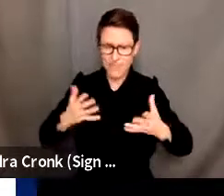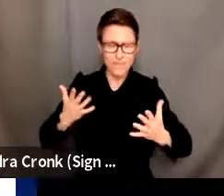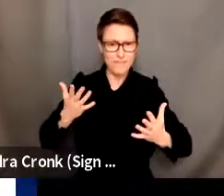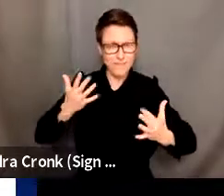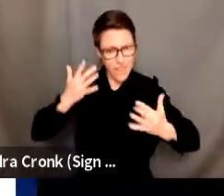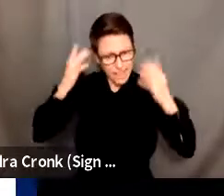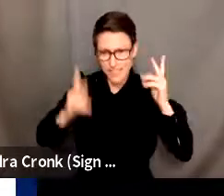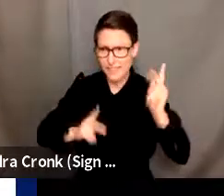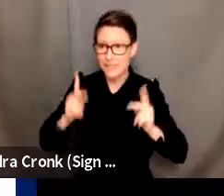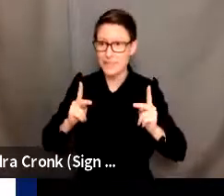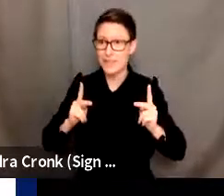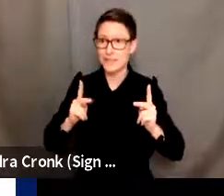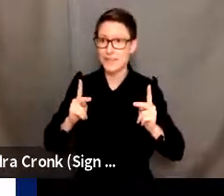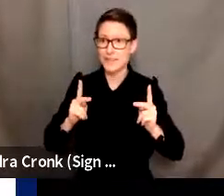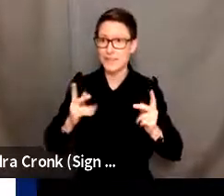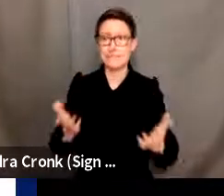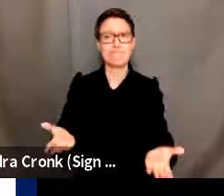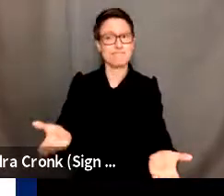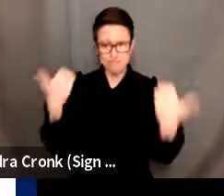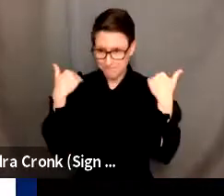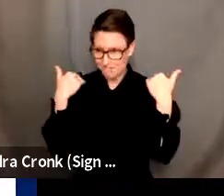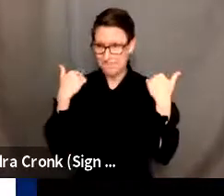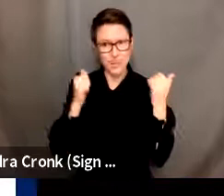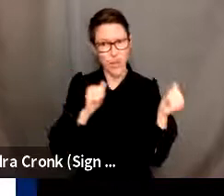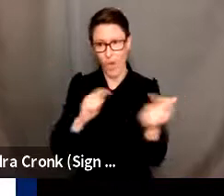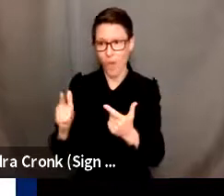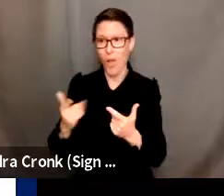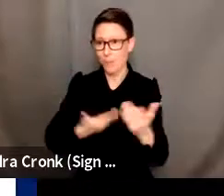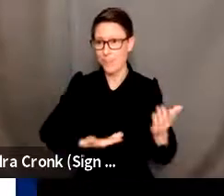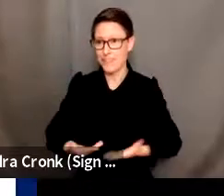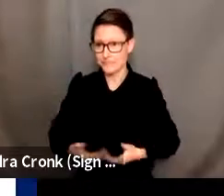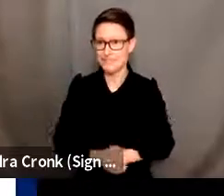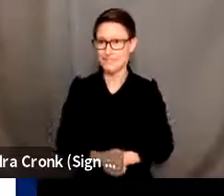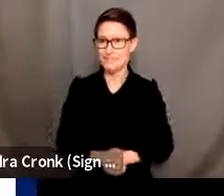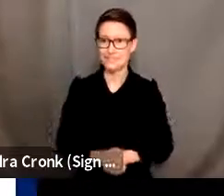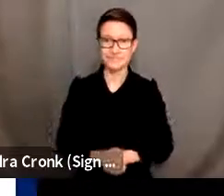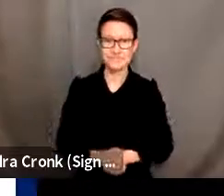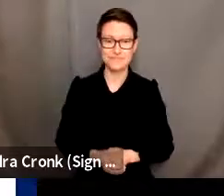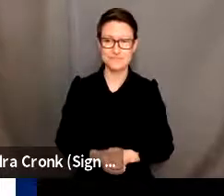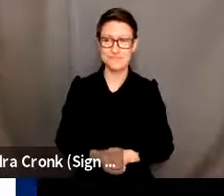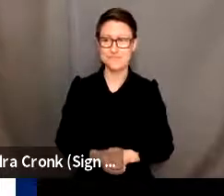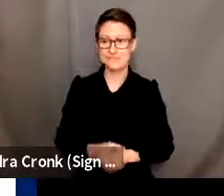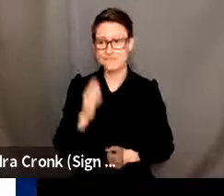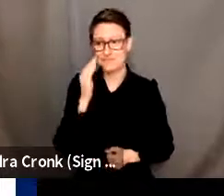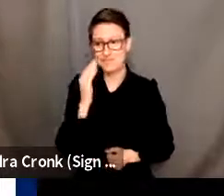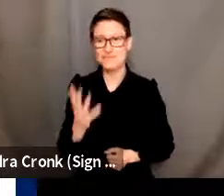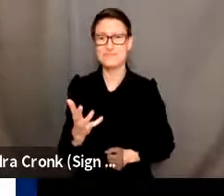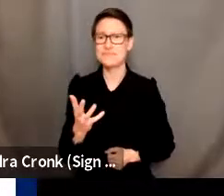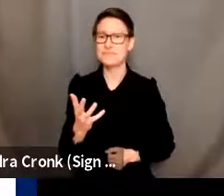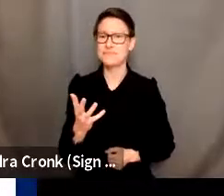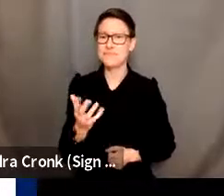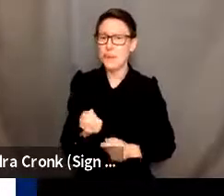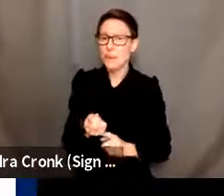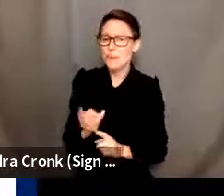volunteers, anybody's welcome for that. And we do have, there are a few virtual options that could